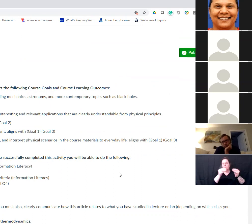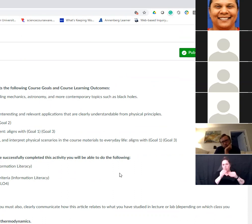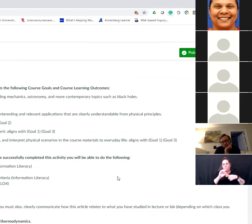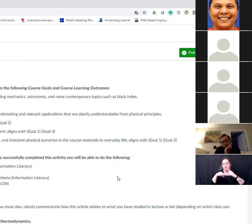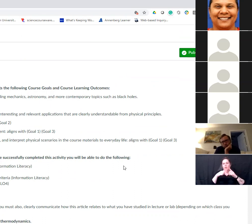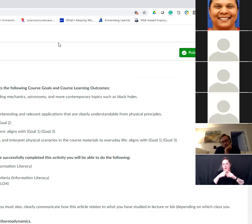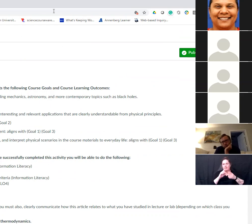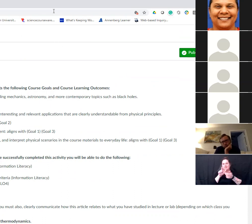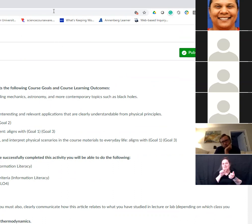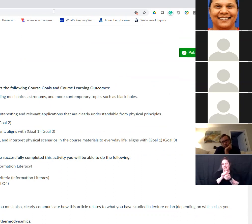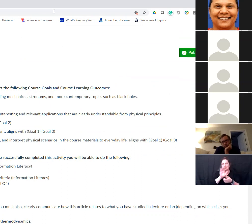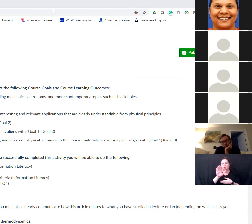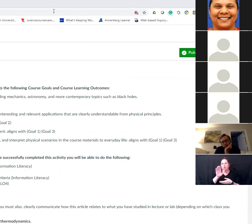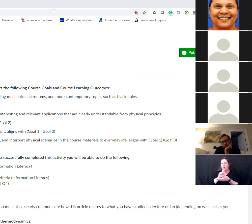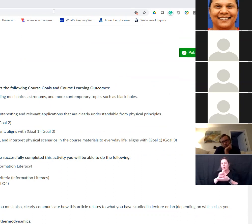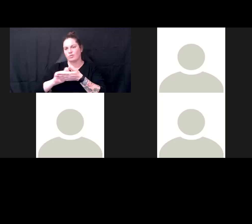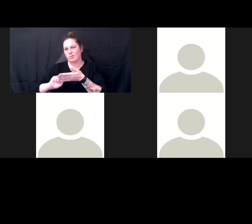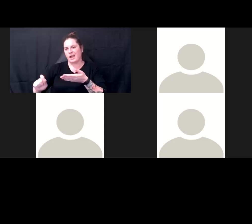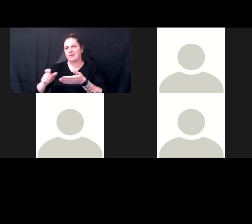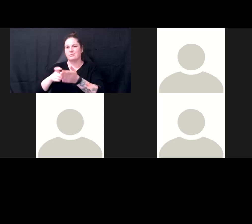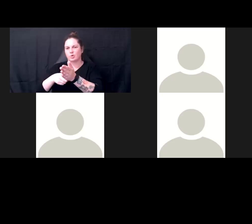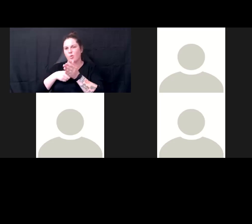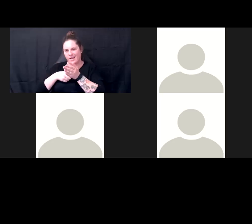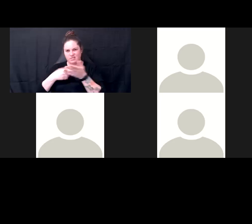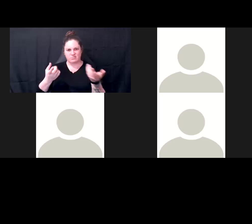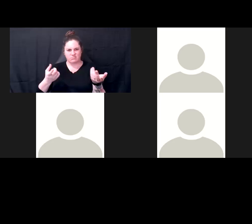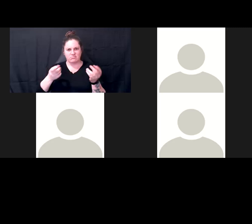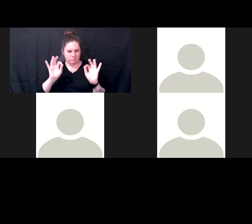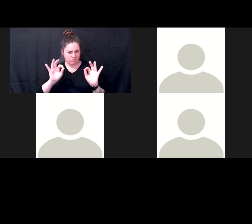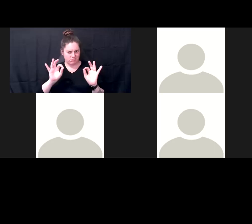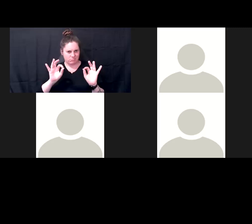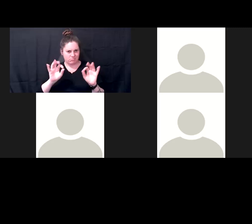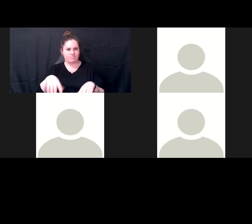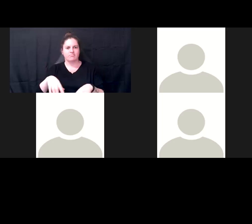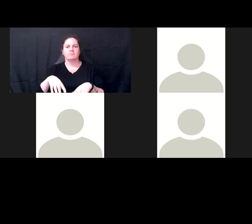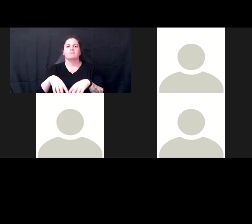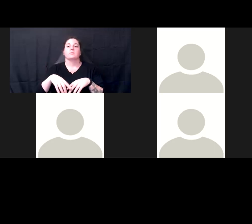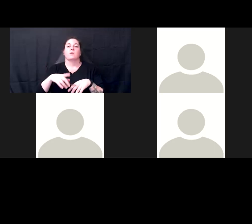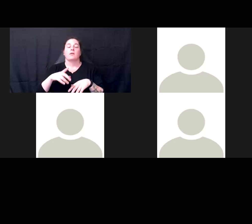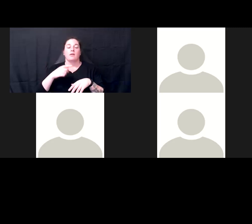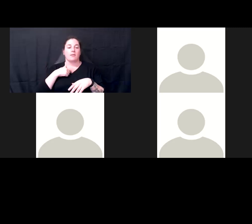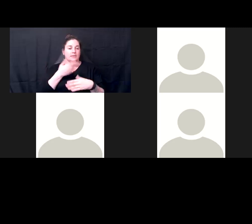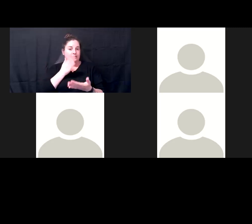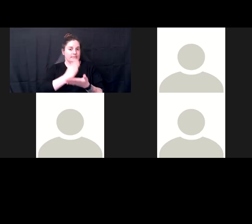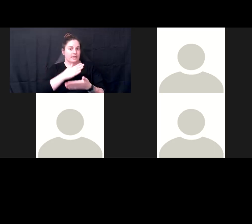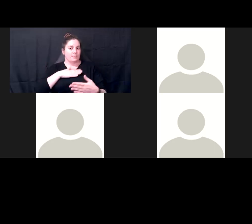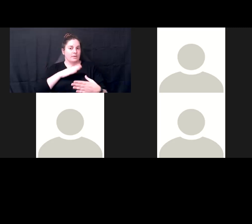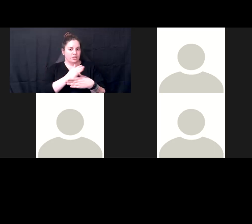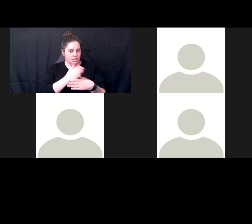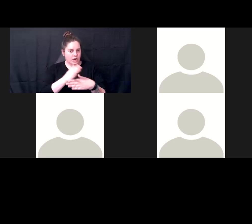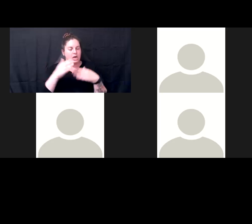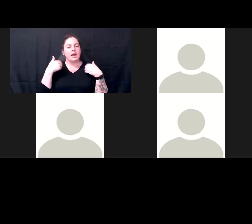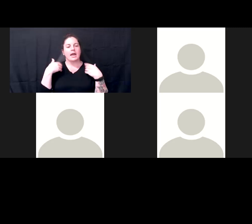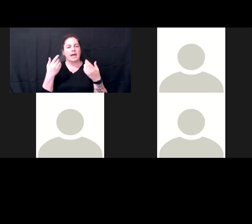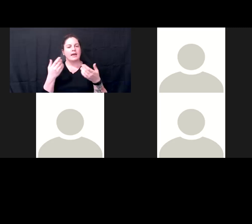All right. So I'm going to stop my sharing now. If you have questions, I do have a few minutes to